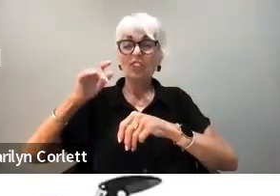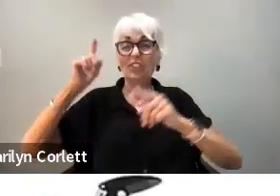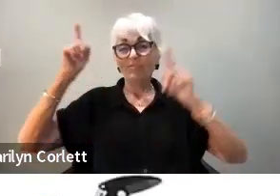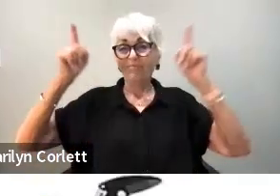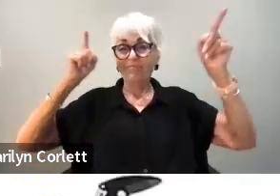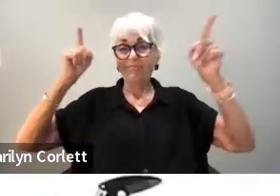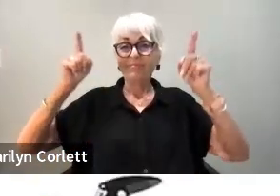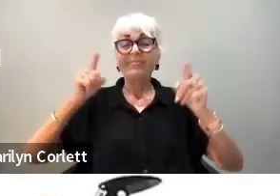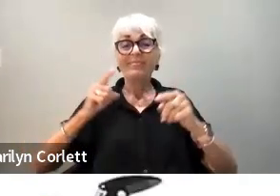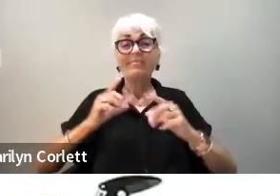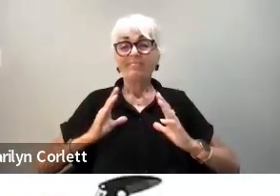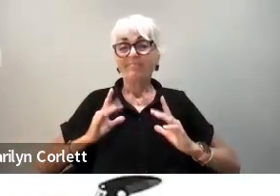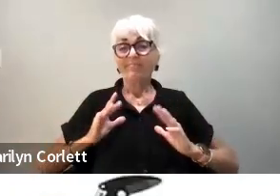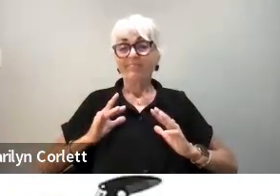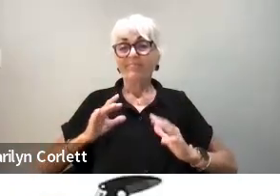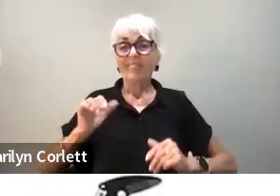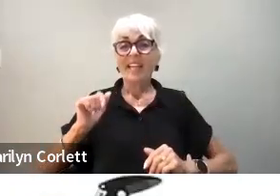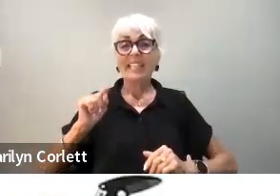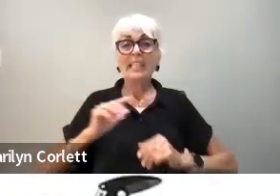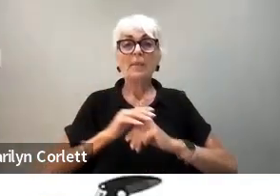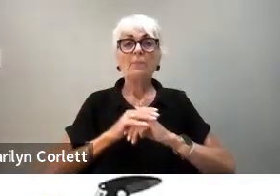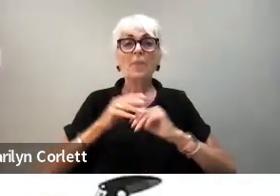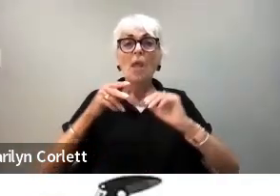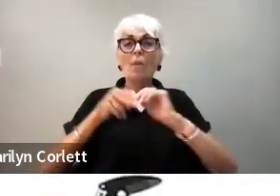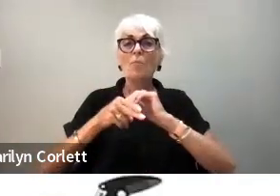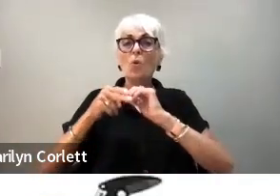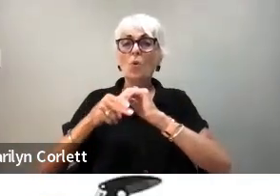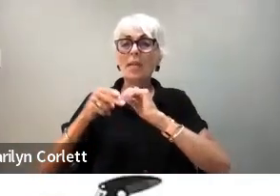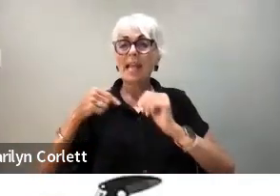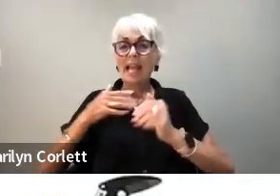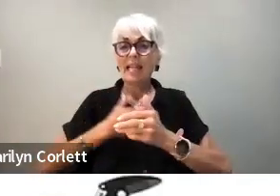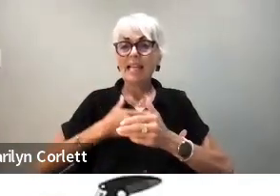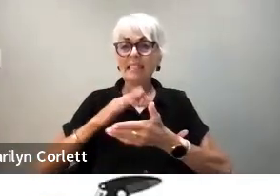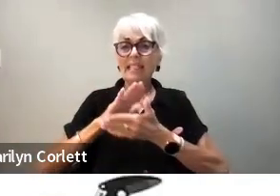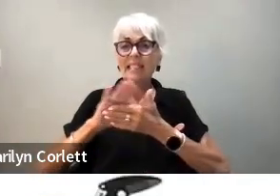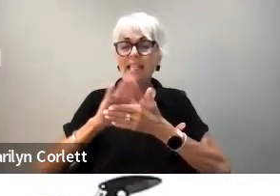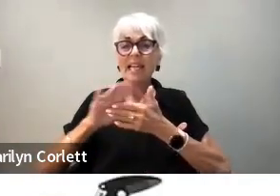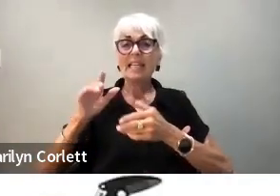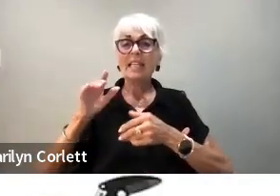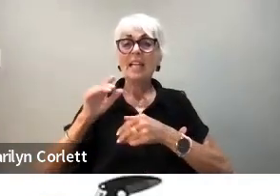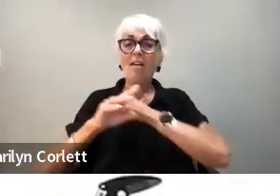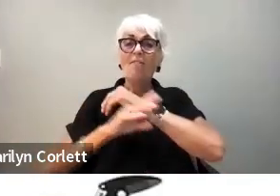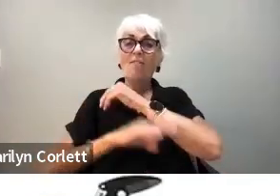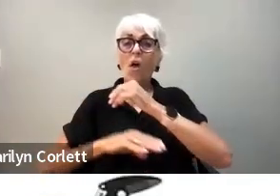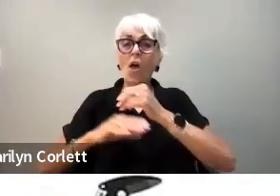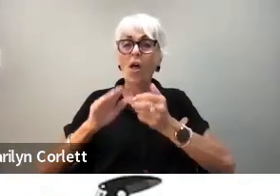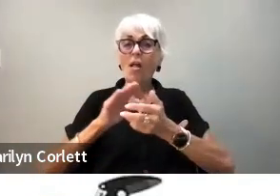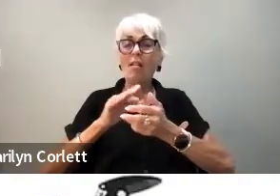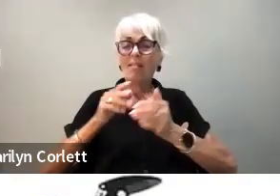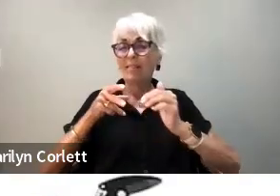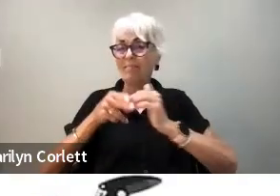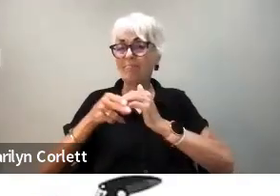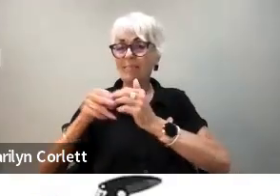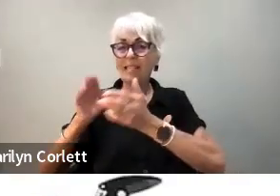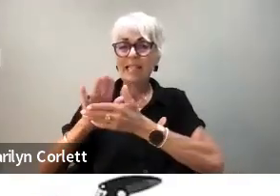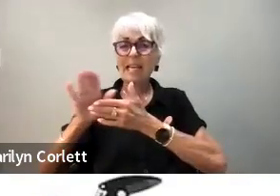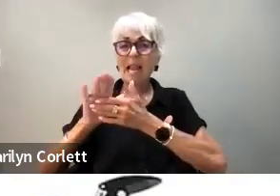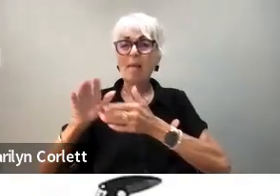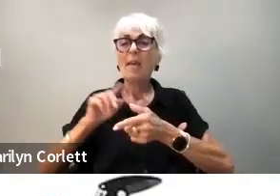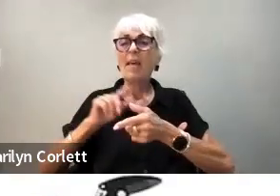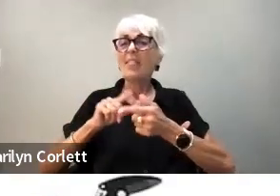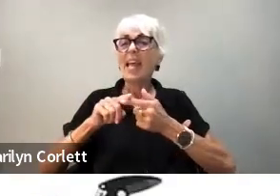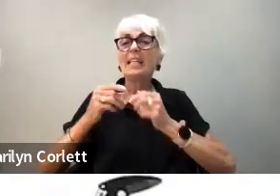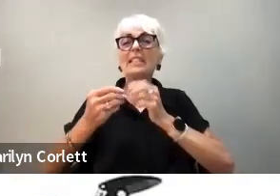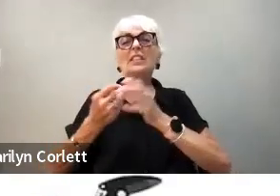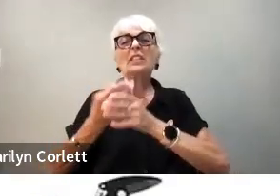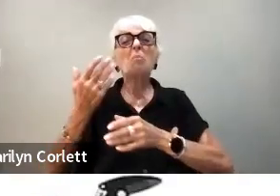And then pruning, again, I like to clean in the fall. I like to do my fall cleanup. So in the spring, um, I don't have much to